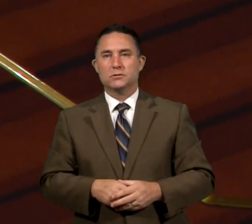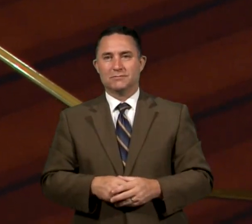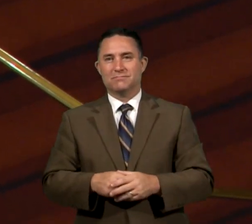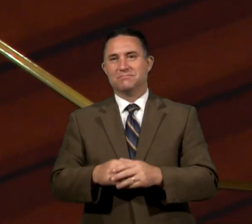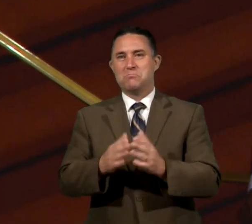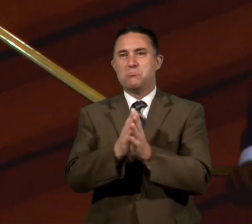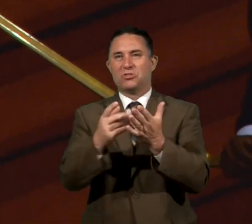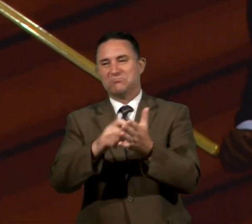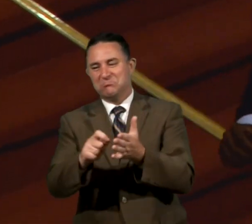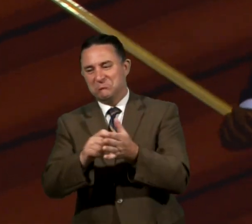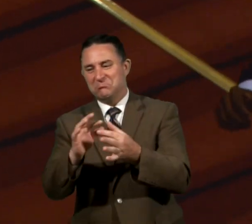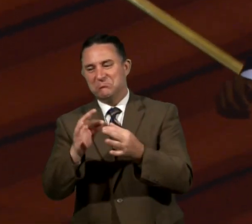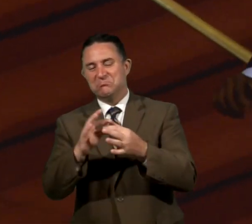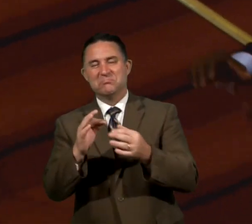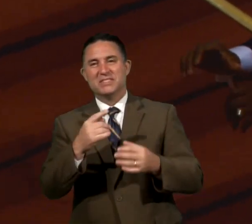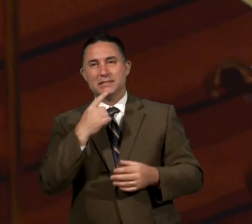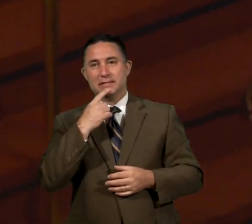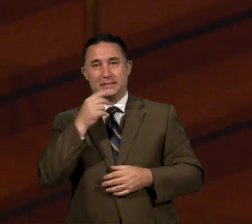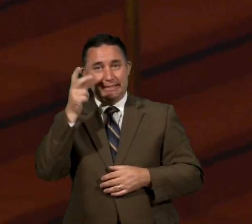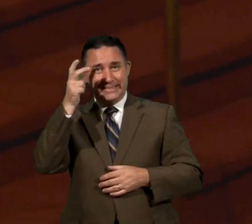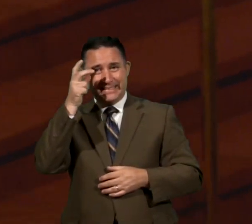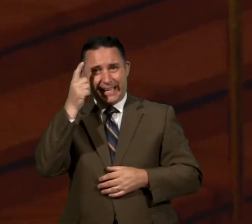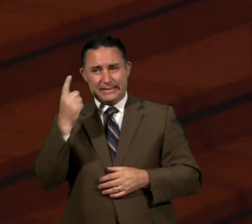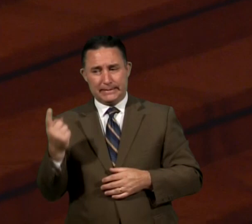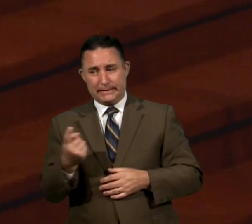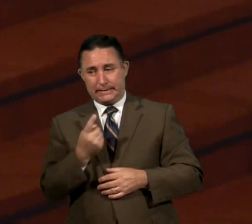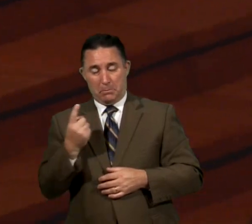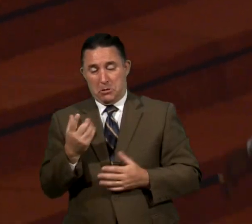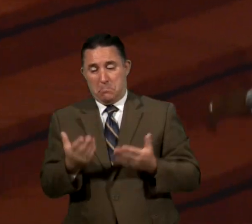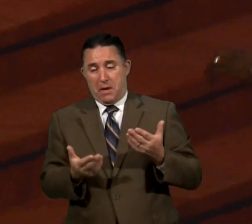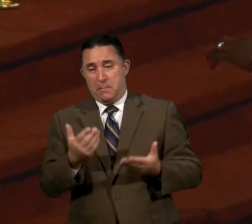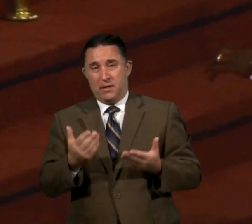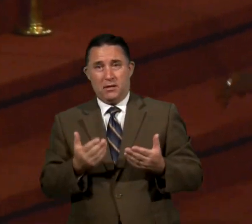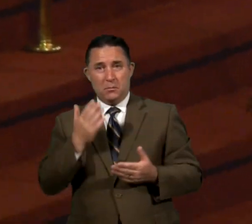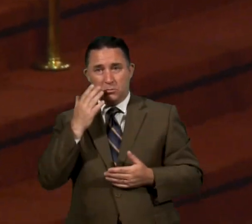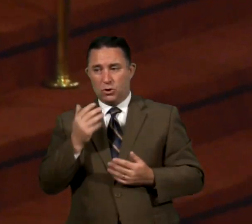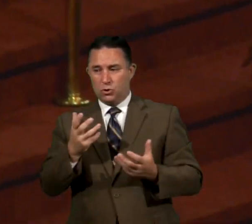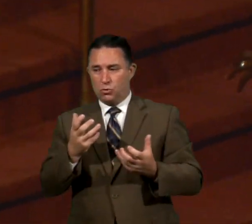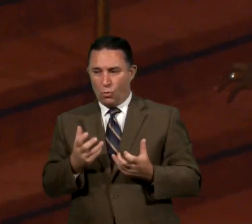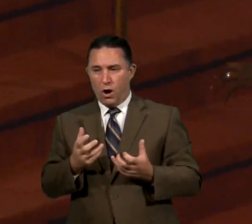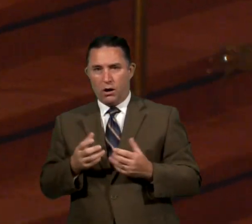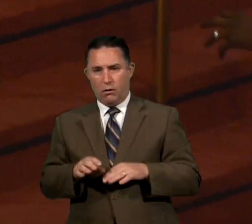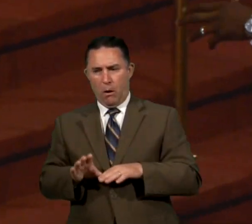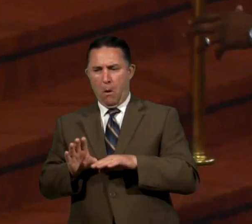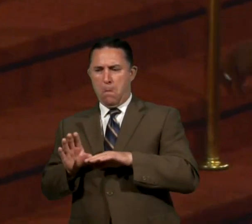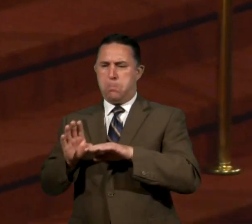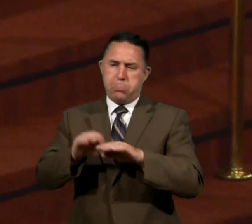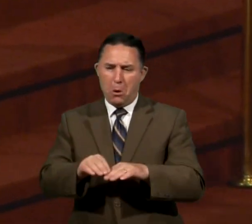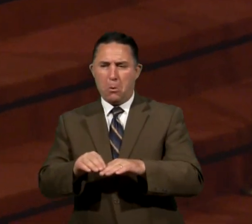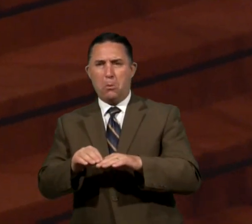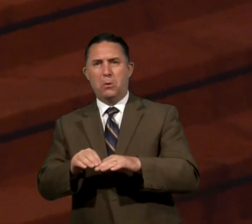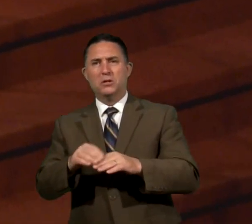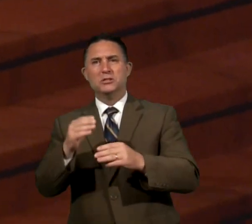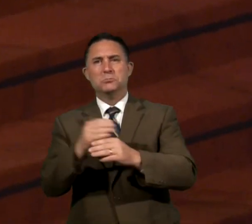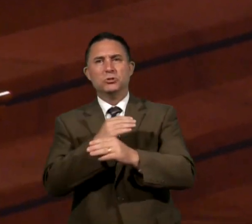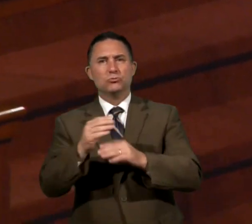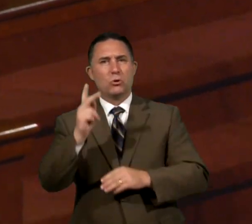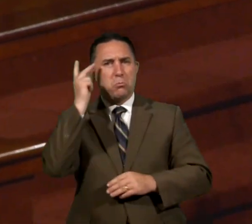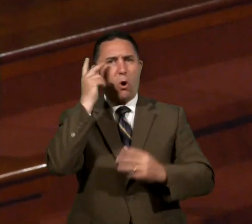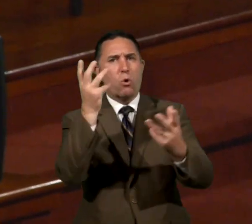Commentators, as I said, they think that Satan had something to do with this because they wanted to put a damper on the ministry of Paul.